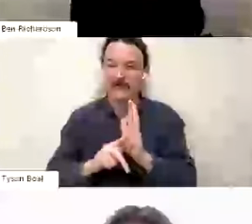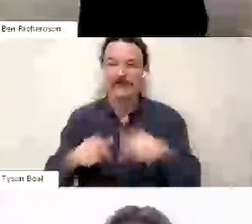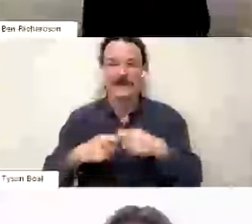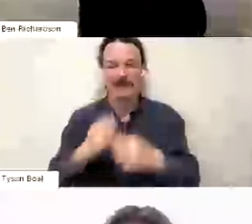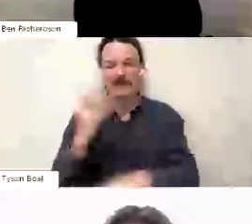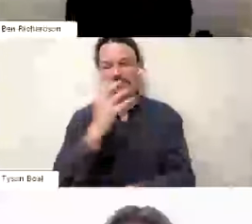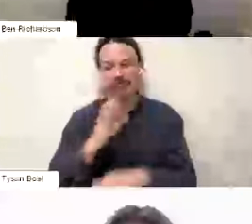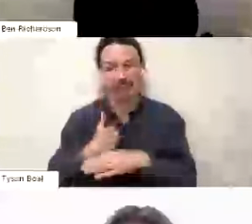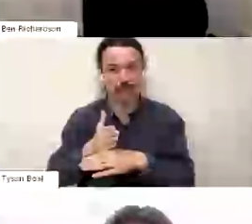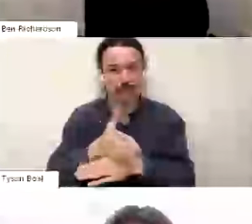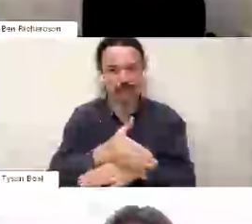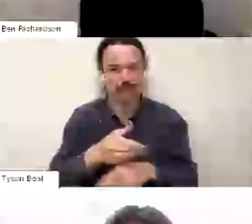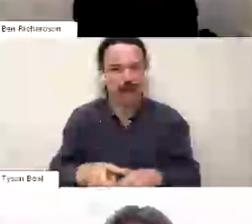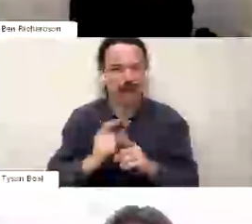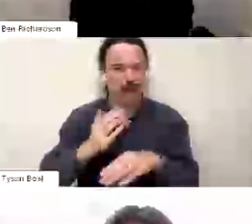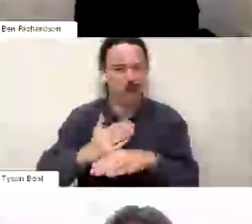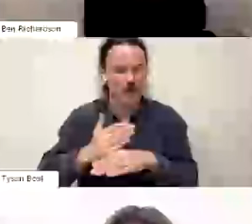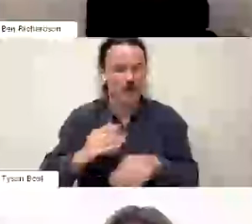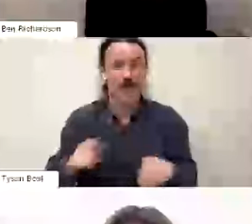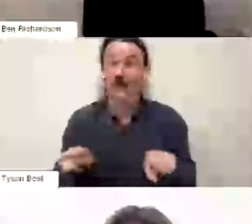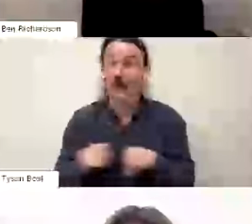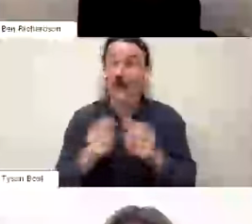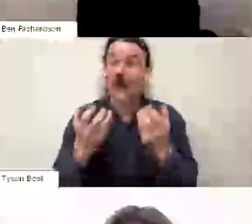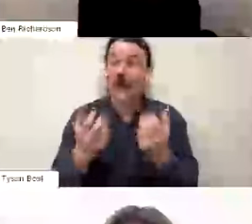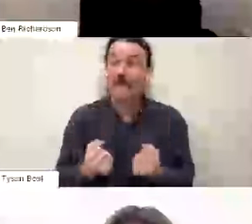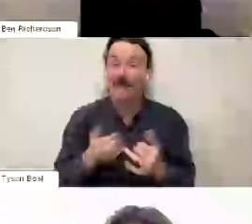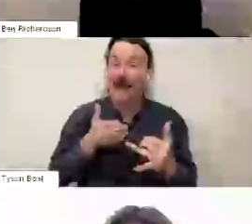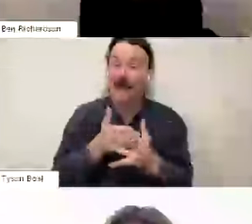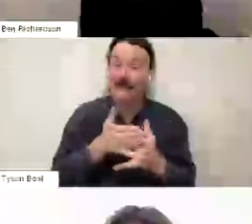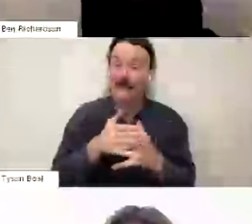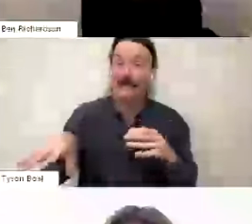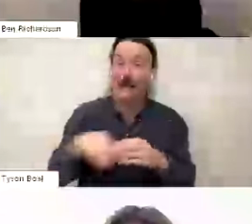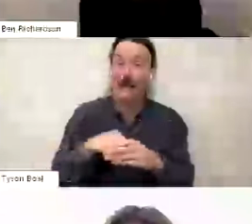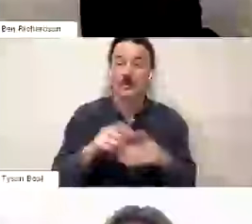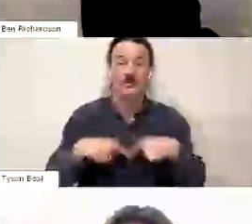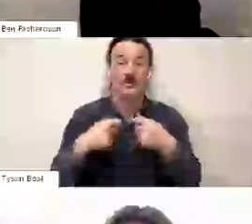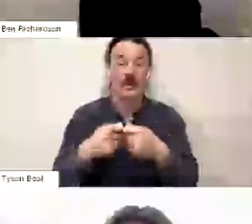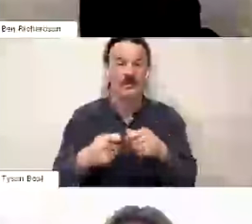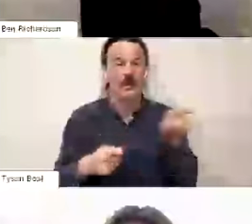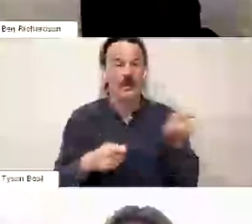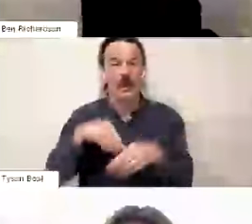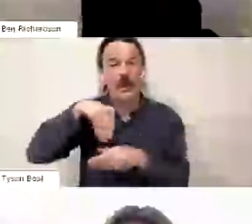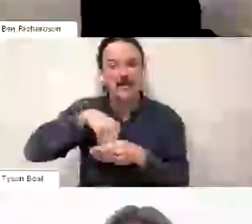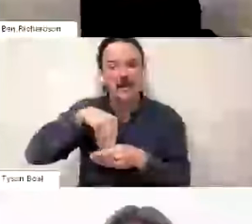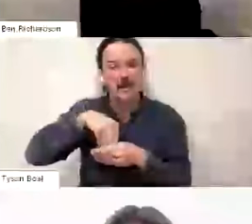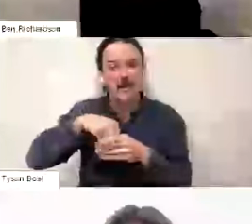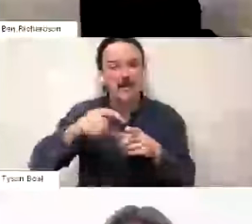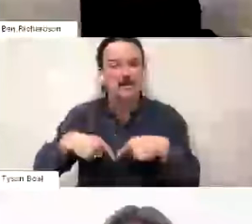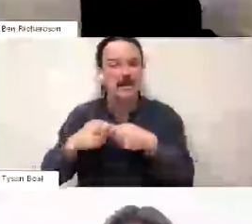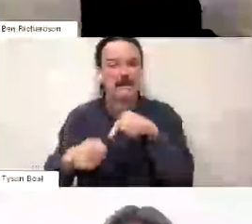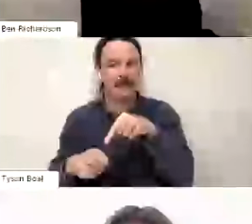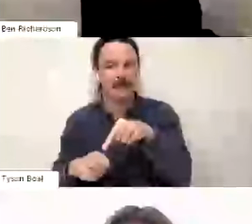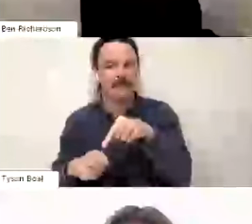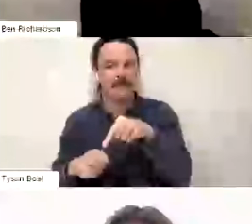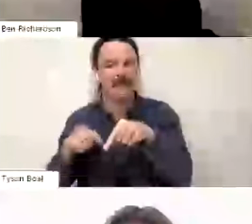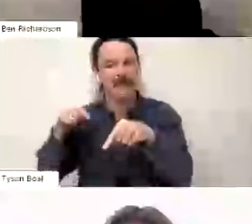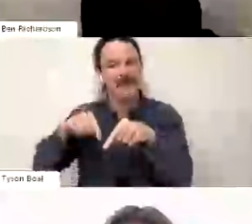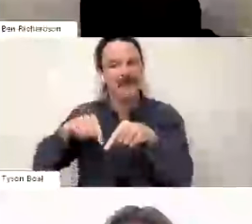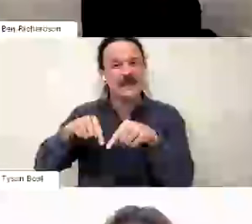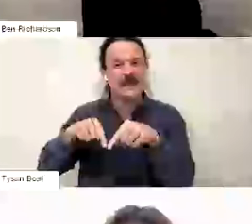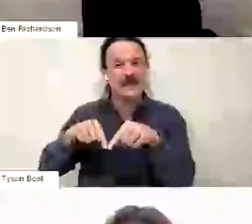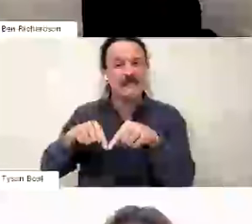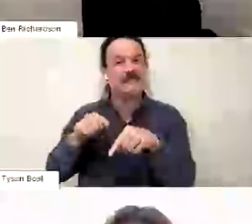have an access and inclusion team, which is an internally focused team, which is about creating. I'm very proud of the